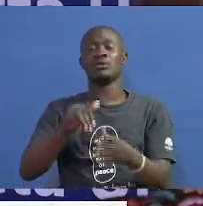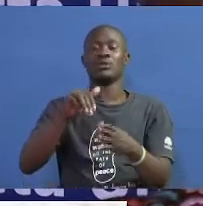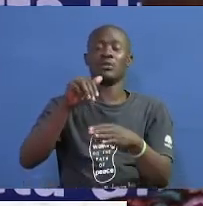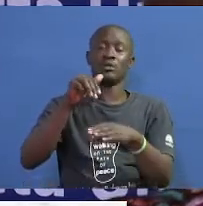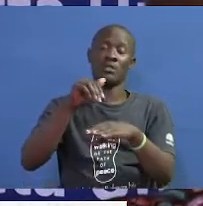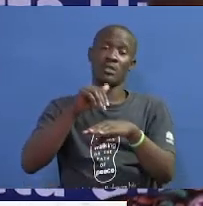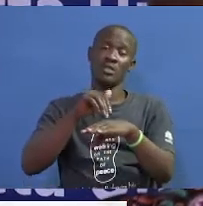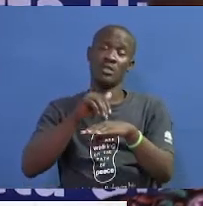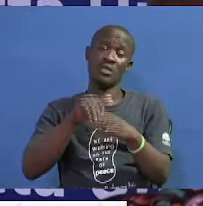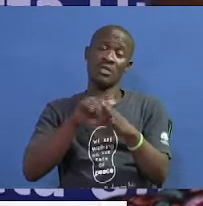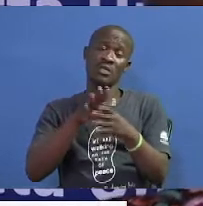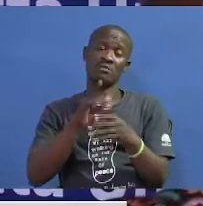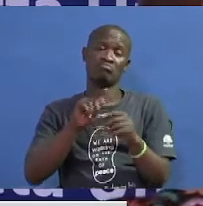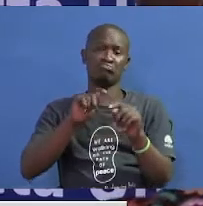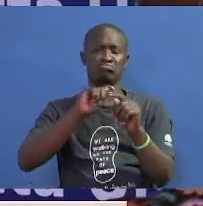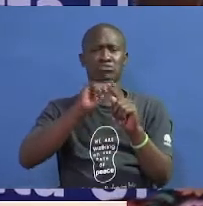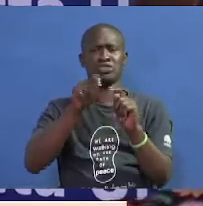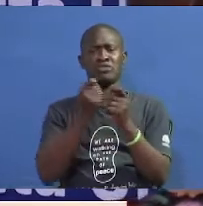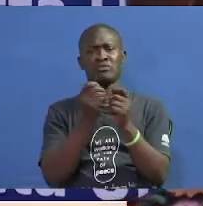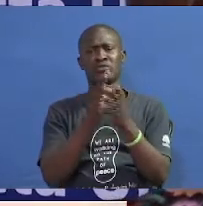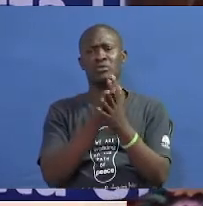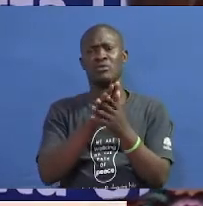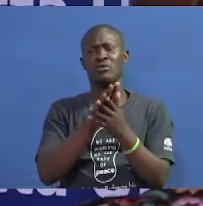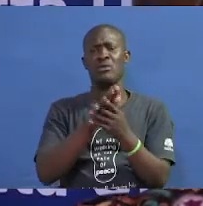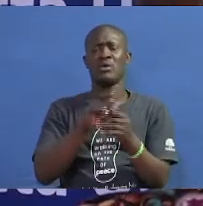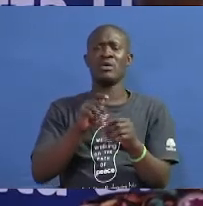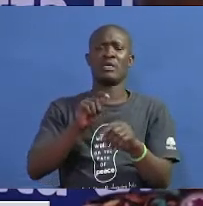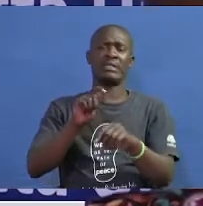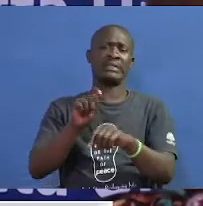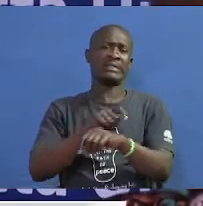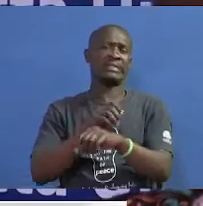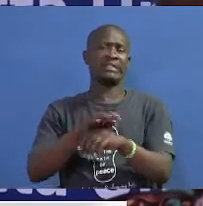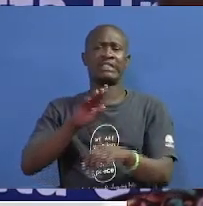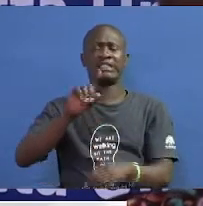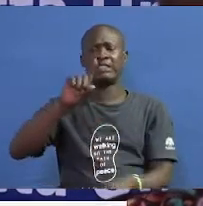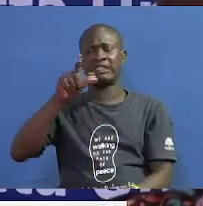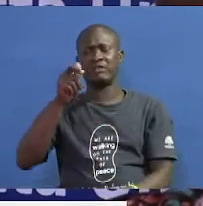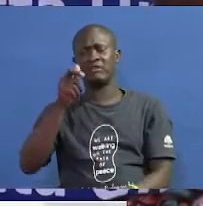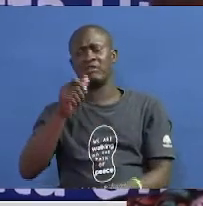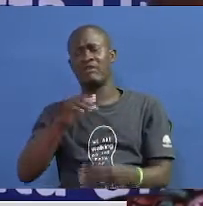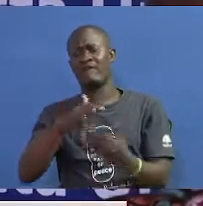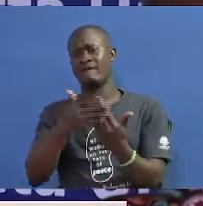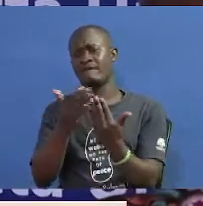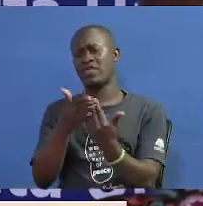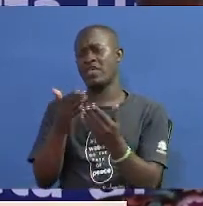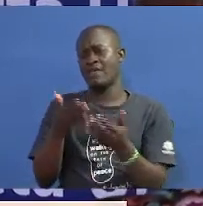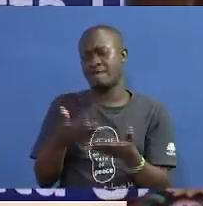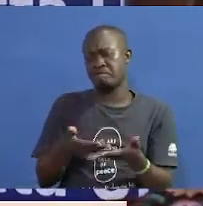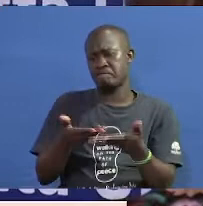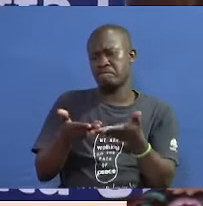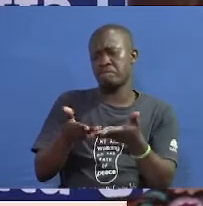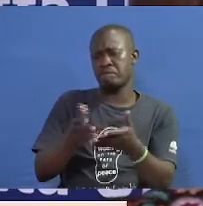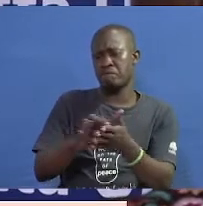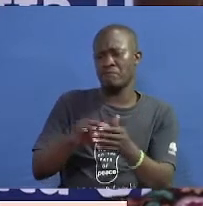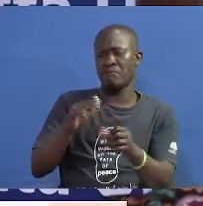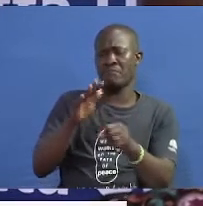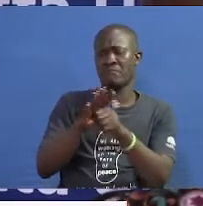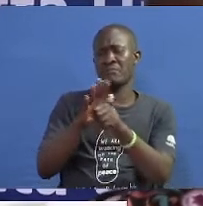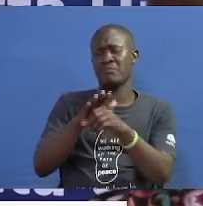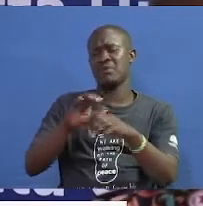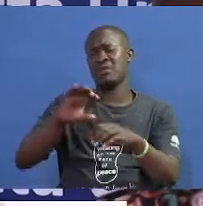terms of Global Ultrasound Institute, we've trained thousands of healthcare providers in many countries around the